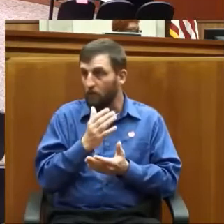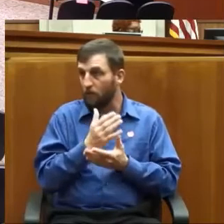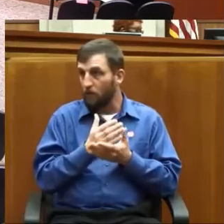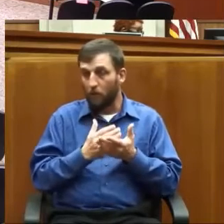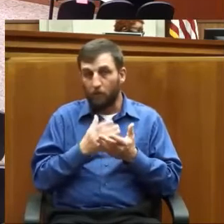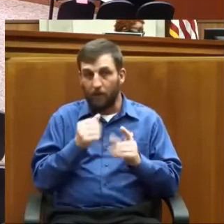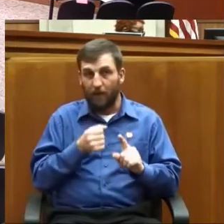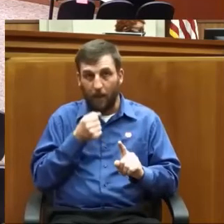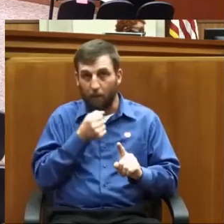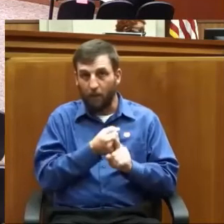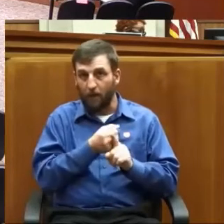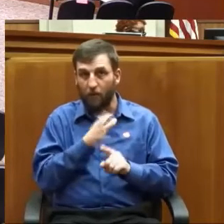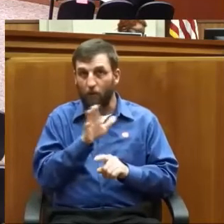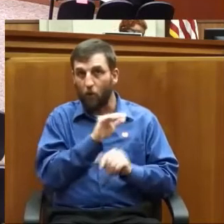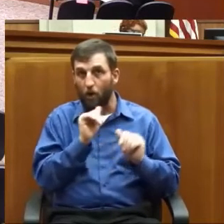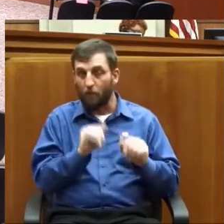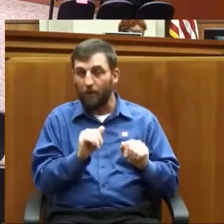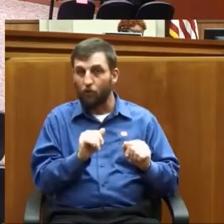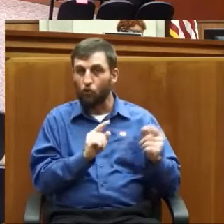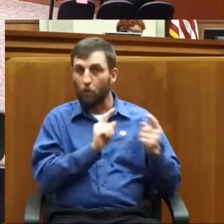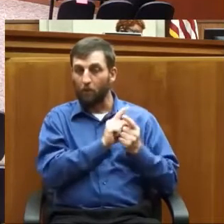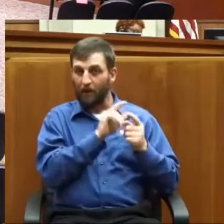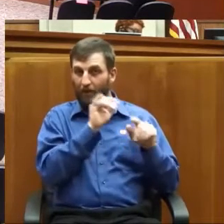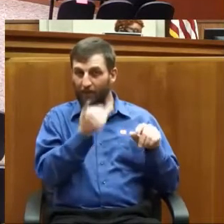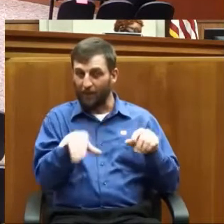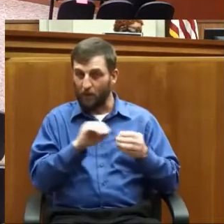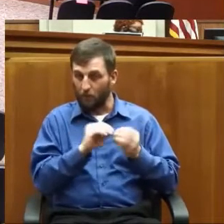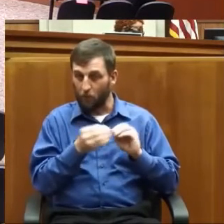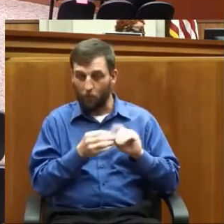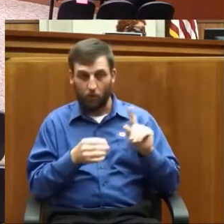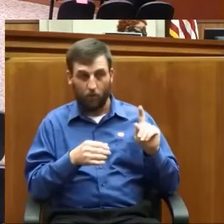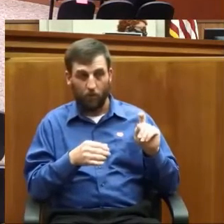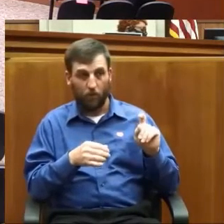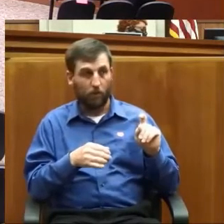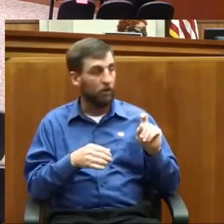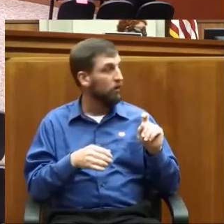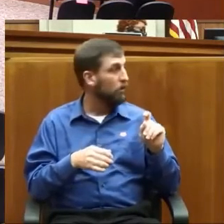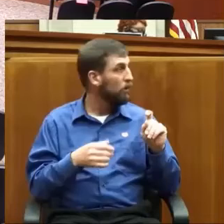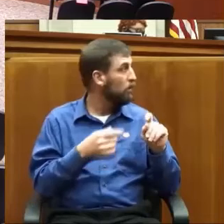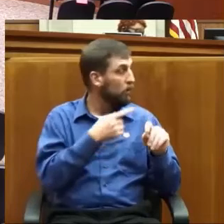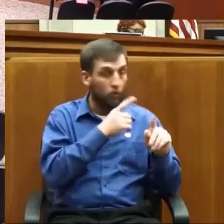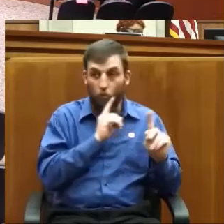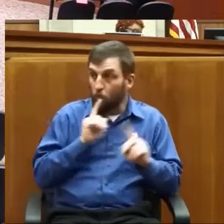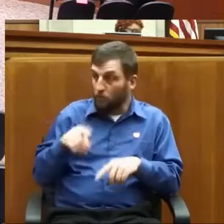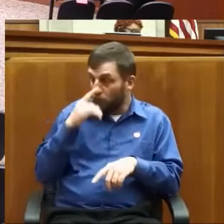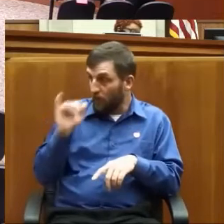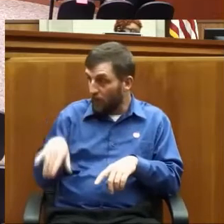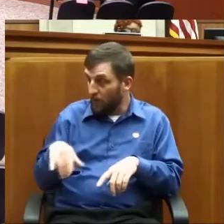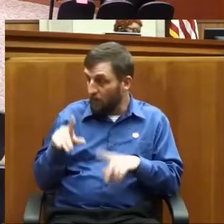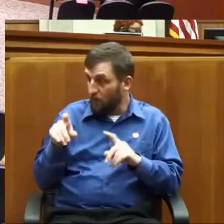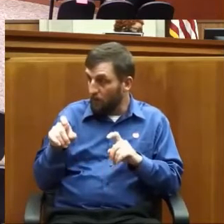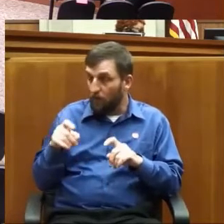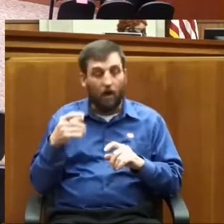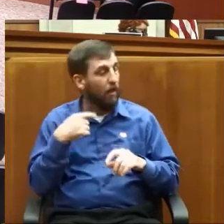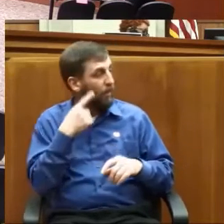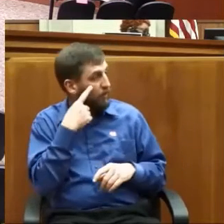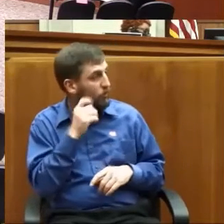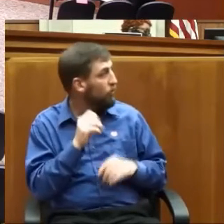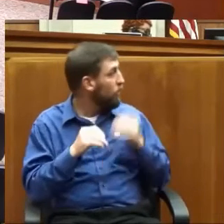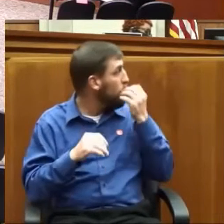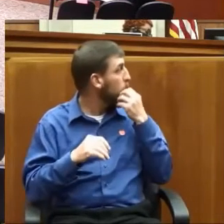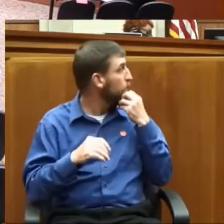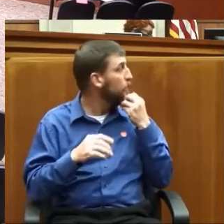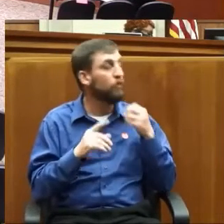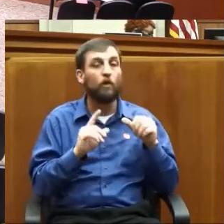districts that's impacting their ability to meet that number? Superintendent, can you respond to that? Yeah, thank you.